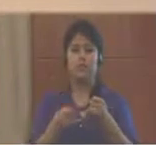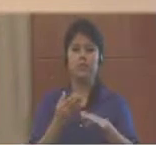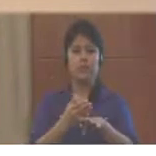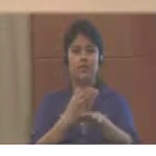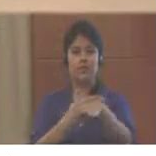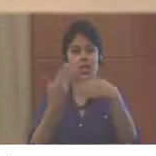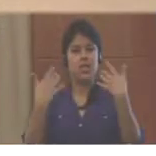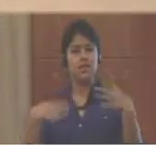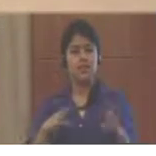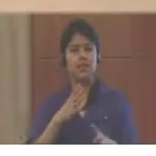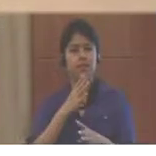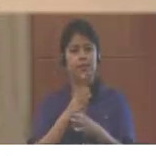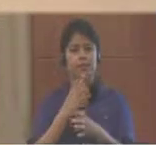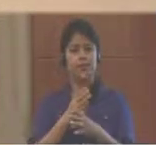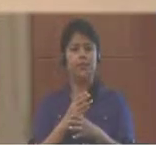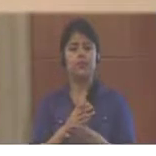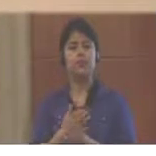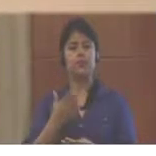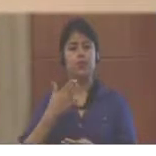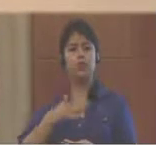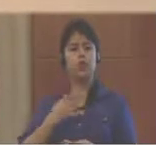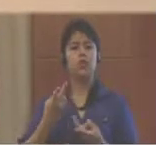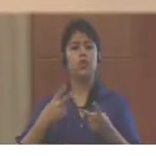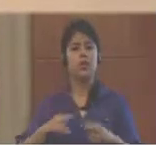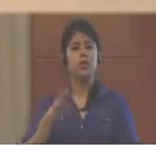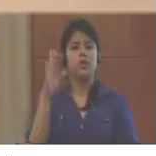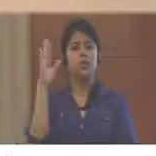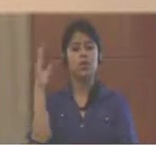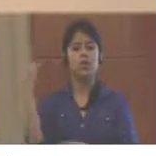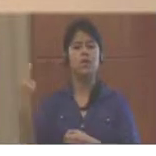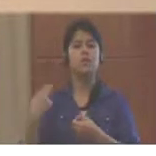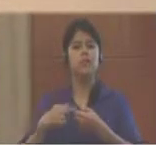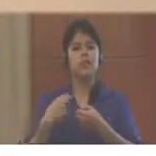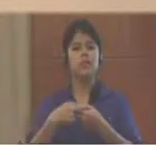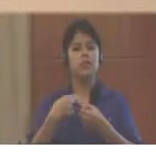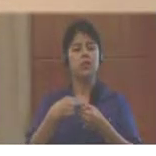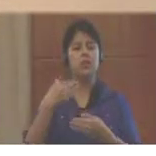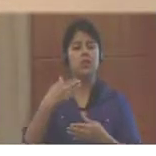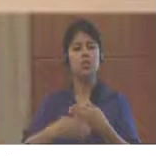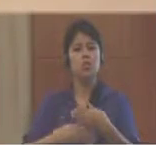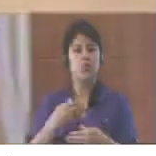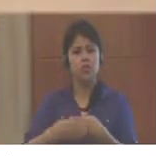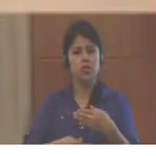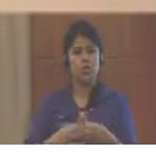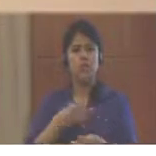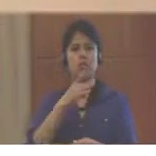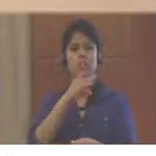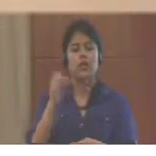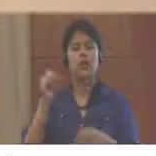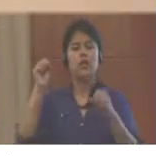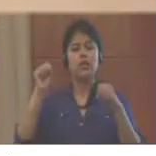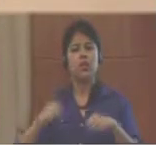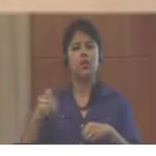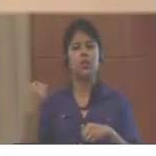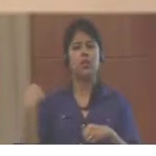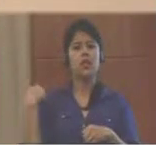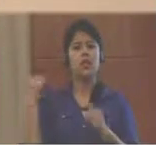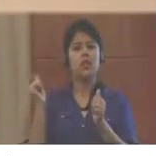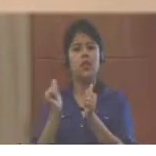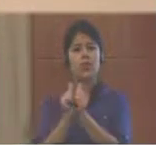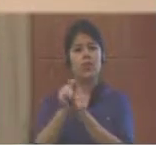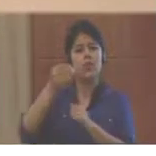And as I had already said, our commitment is also to participate in the processes that have to do